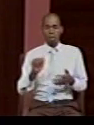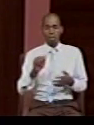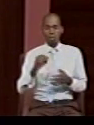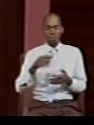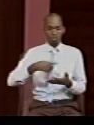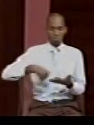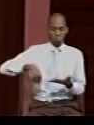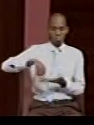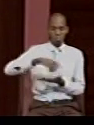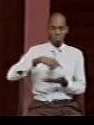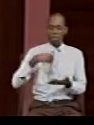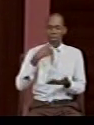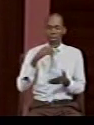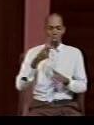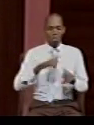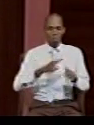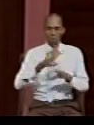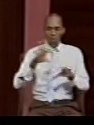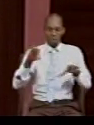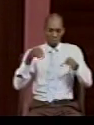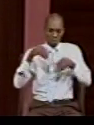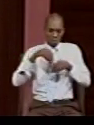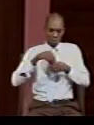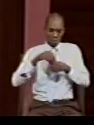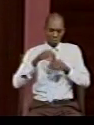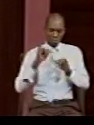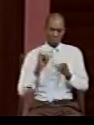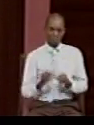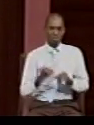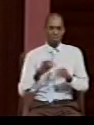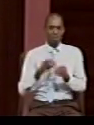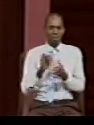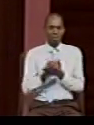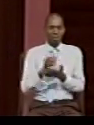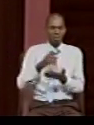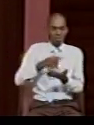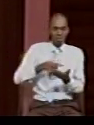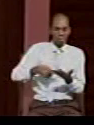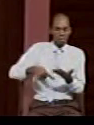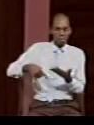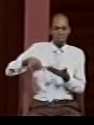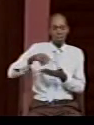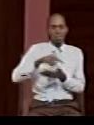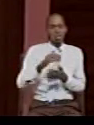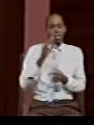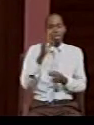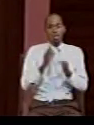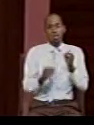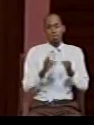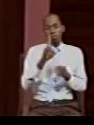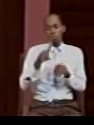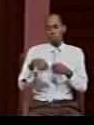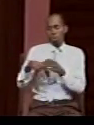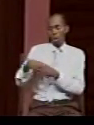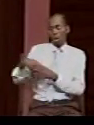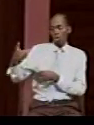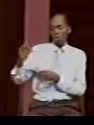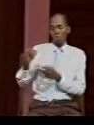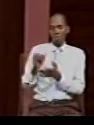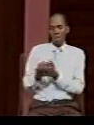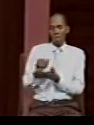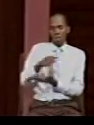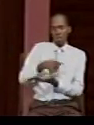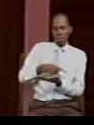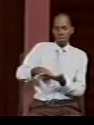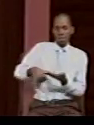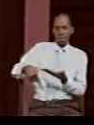stay inside that circle. If you go outside that circle